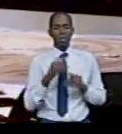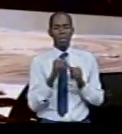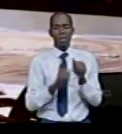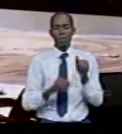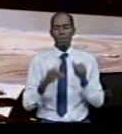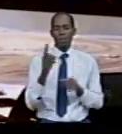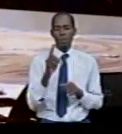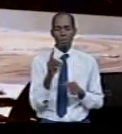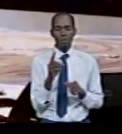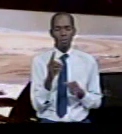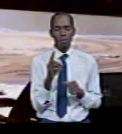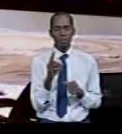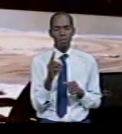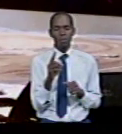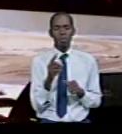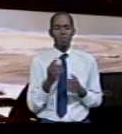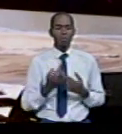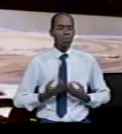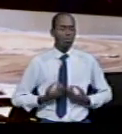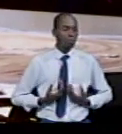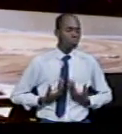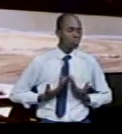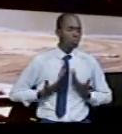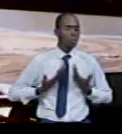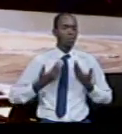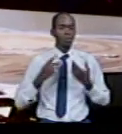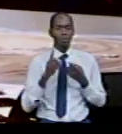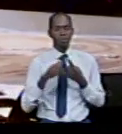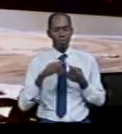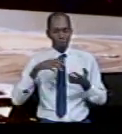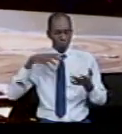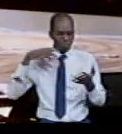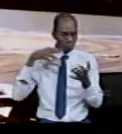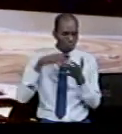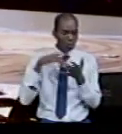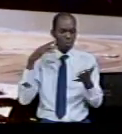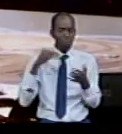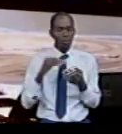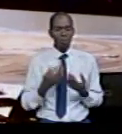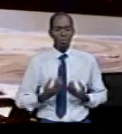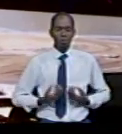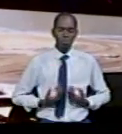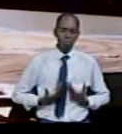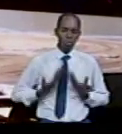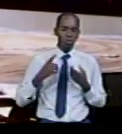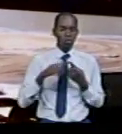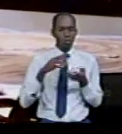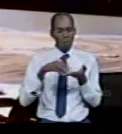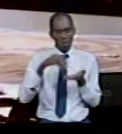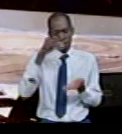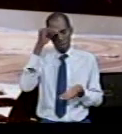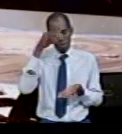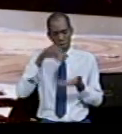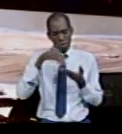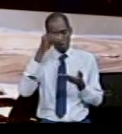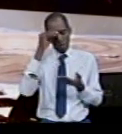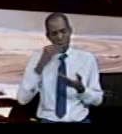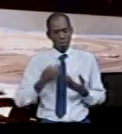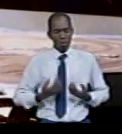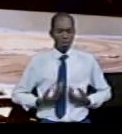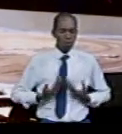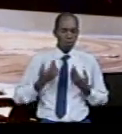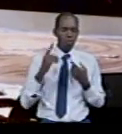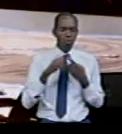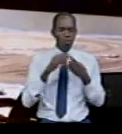everywhere, eager to study, eager to learn, eager to obey. We're